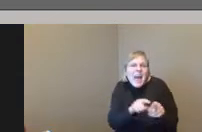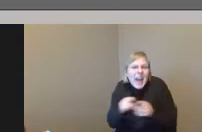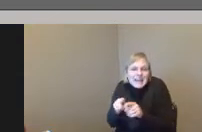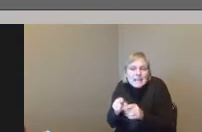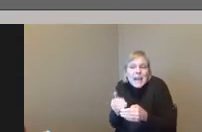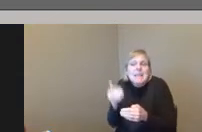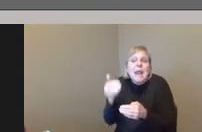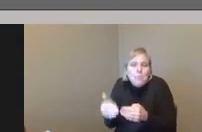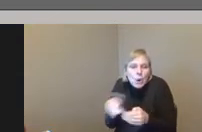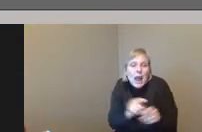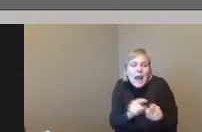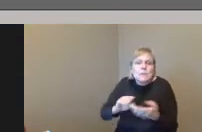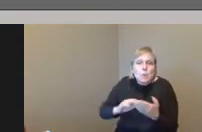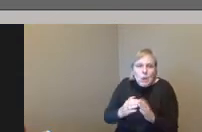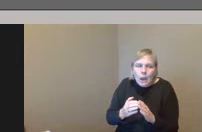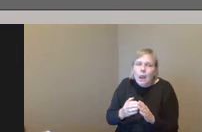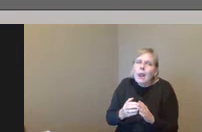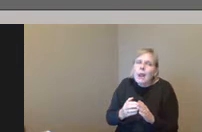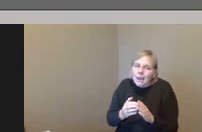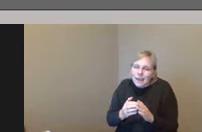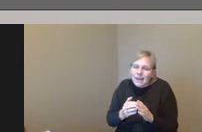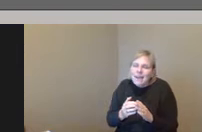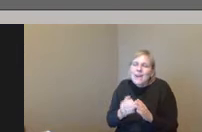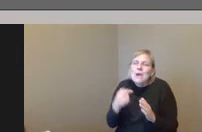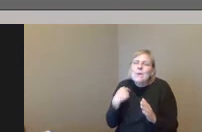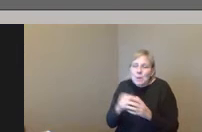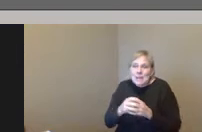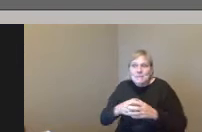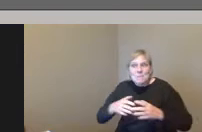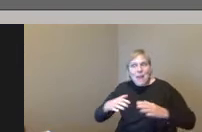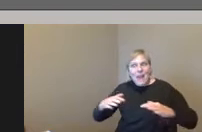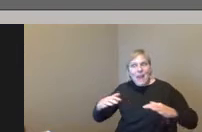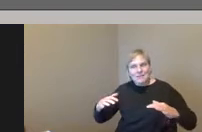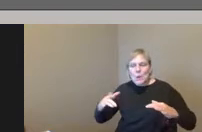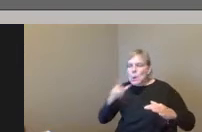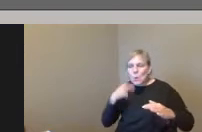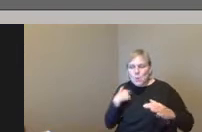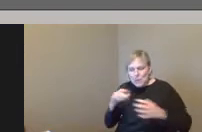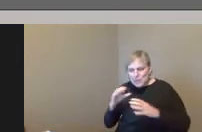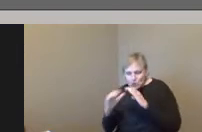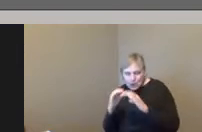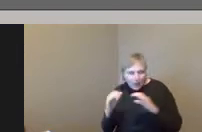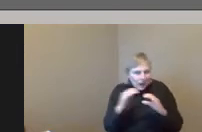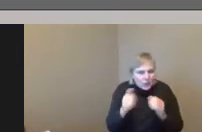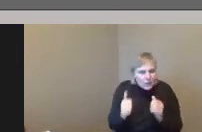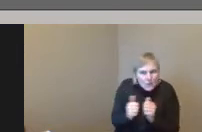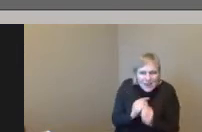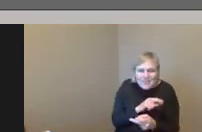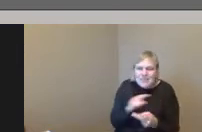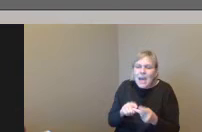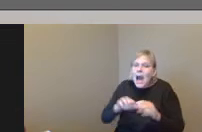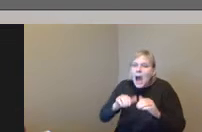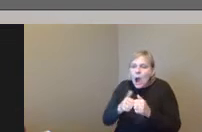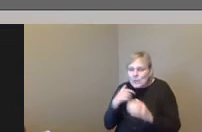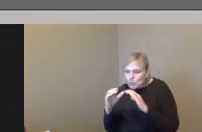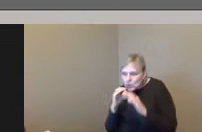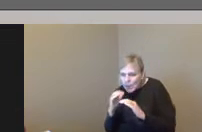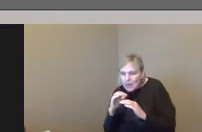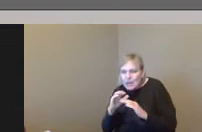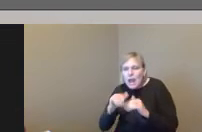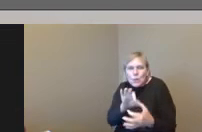a neighbor and as a community, we're going to expand who we communicate with, how we do that, how